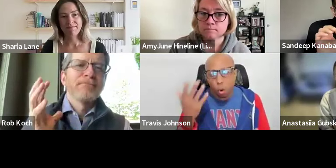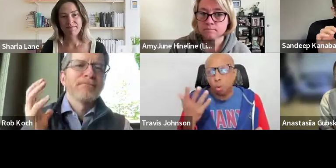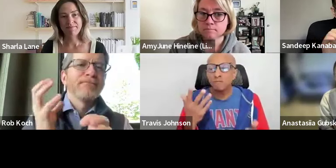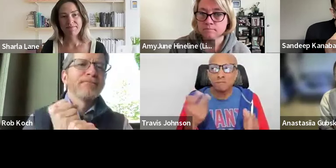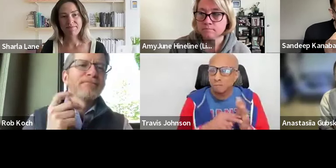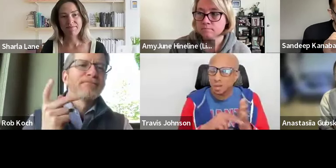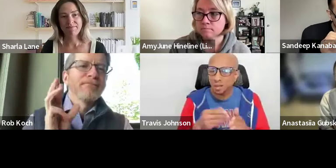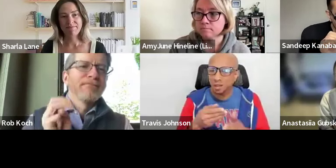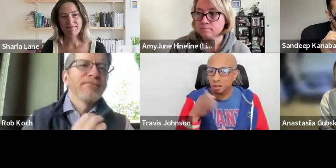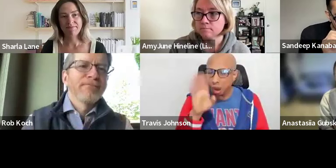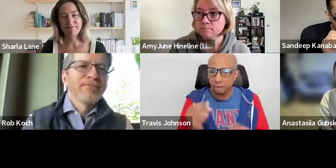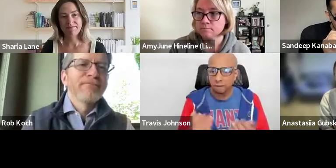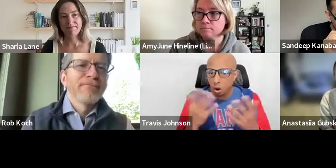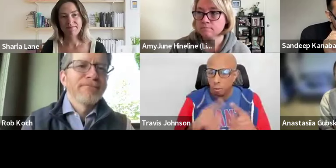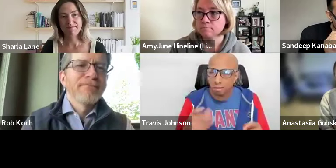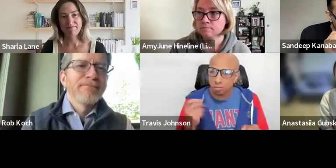about,